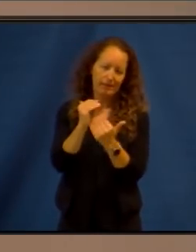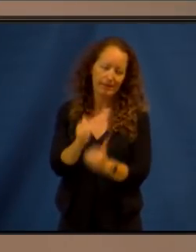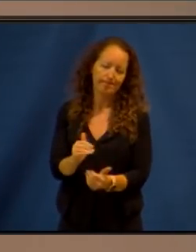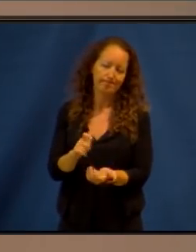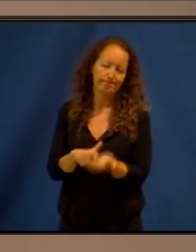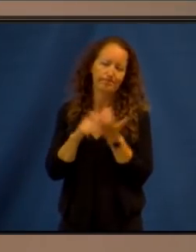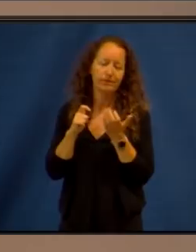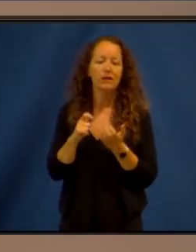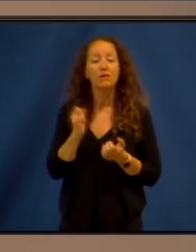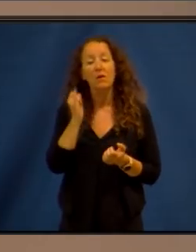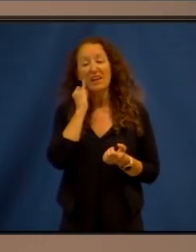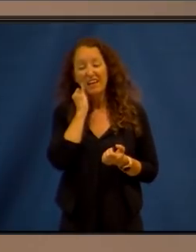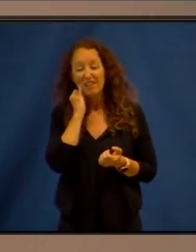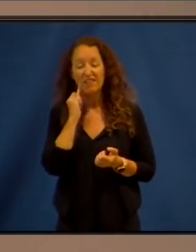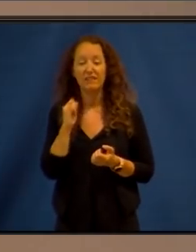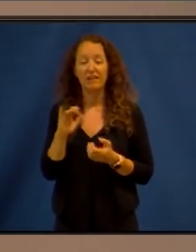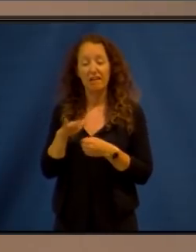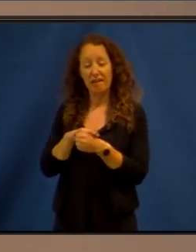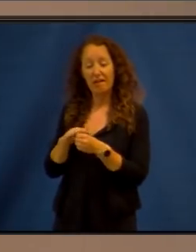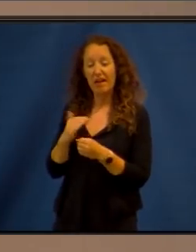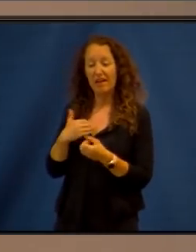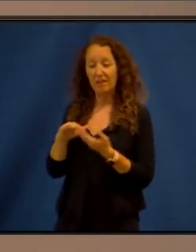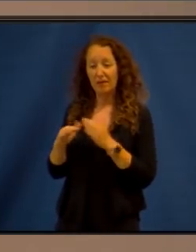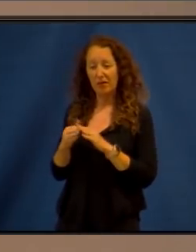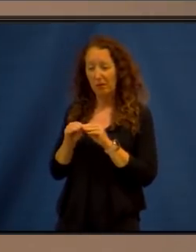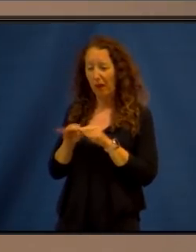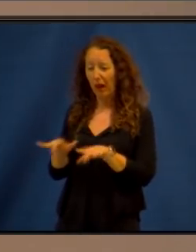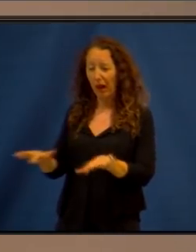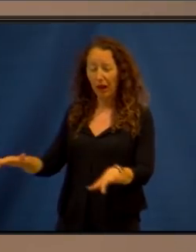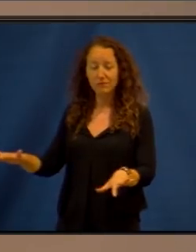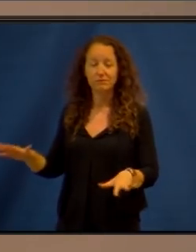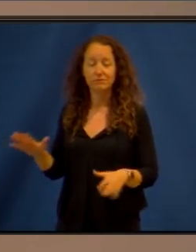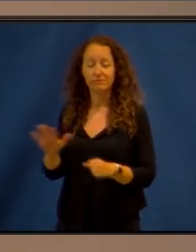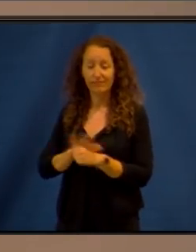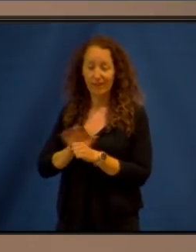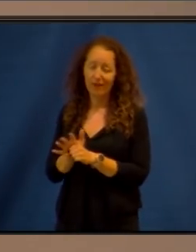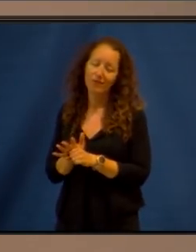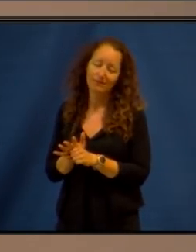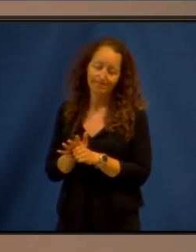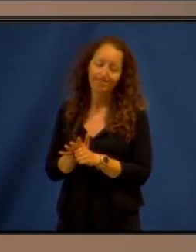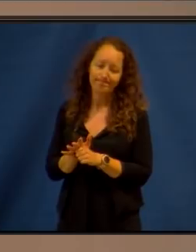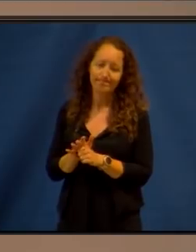substantial community spread of this virus. And then vulnerable adults